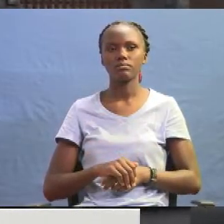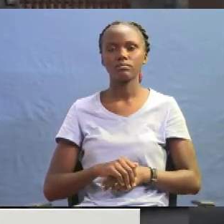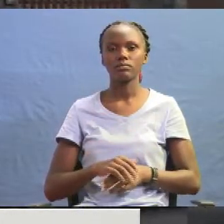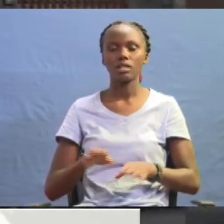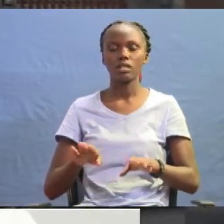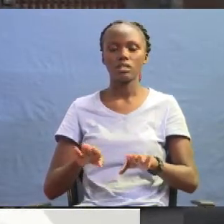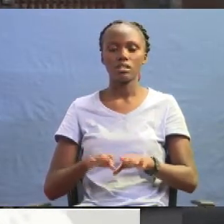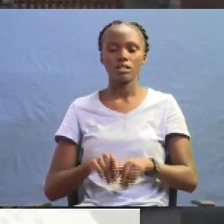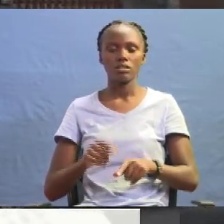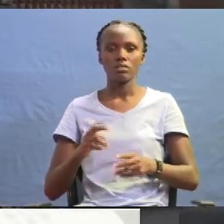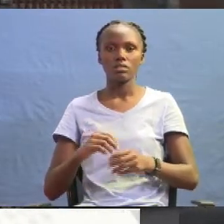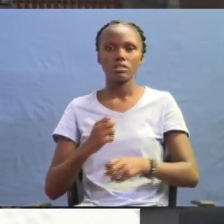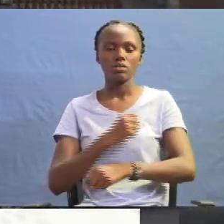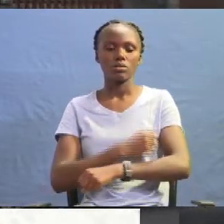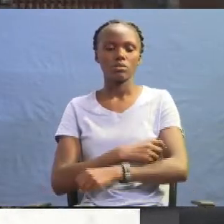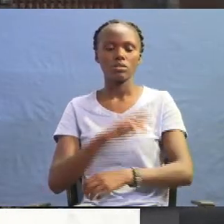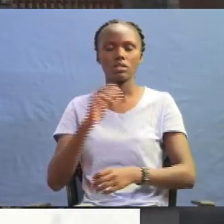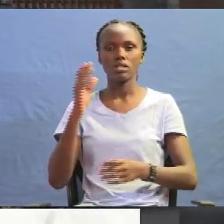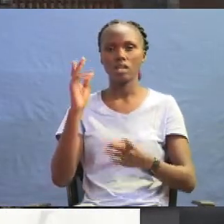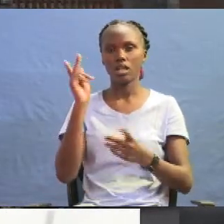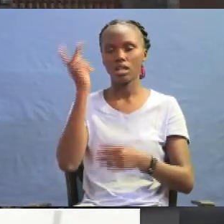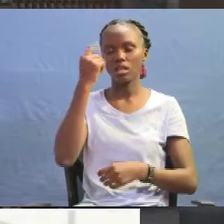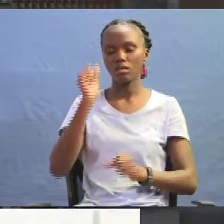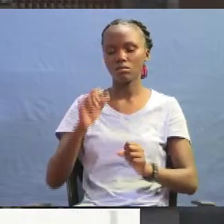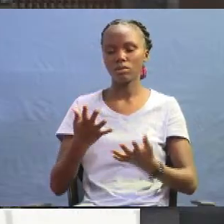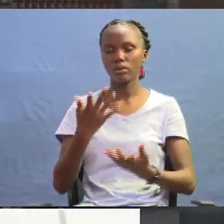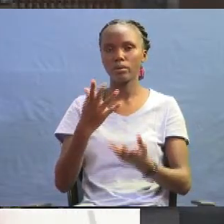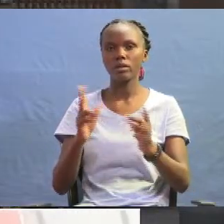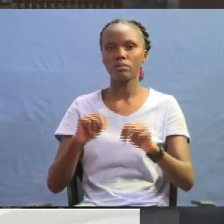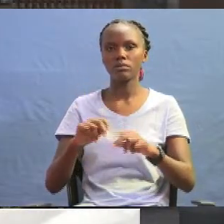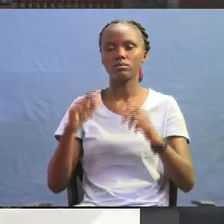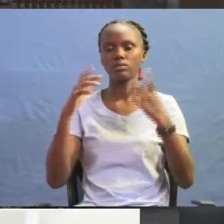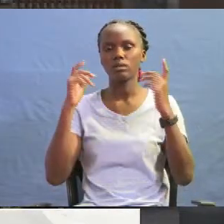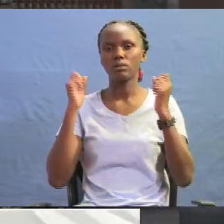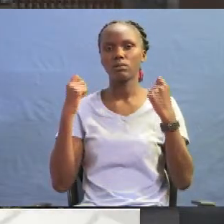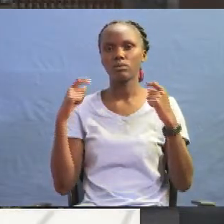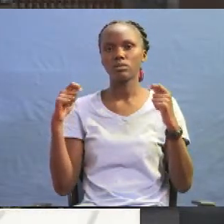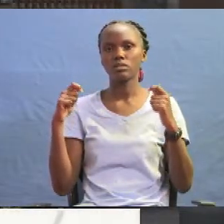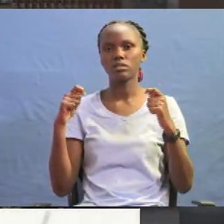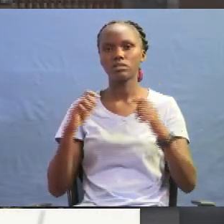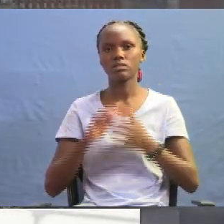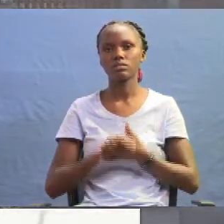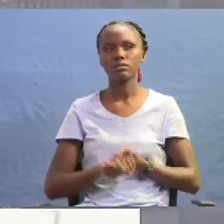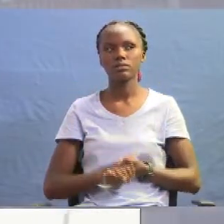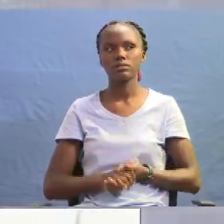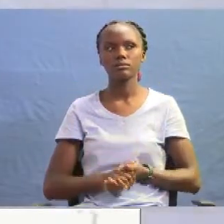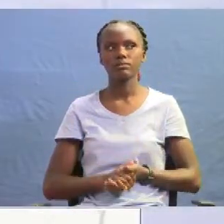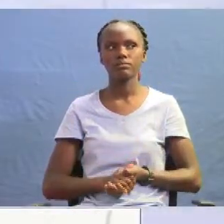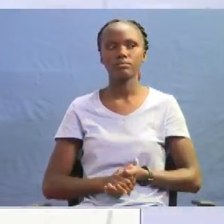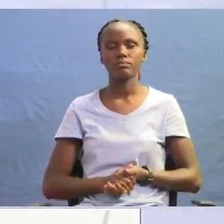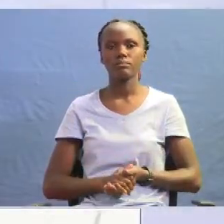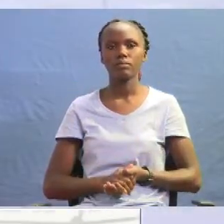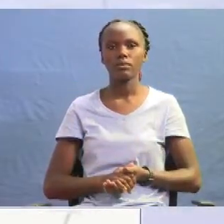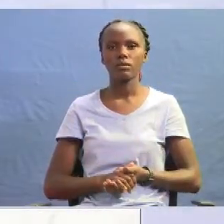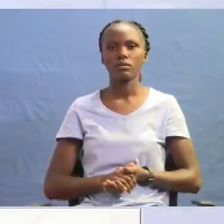Last month, several schools in Kenya experienced fires and student strikes. One notable...